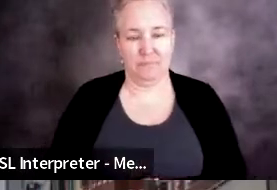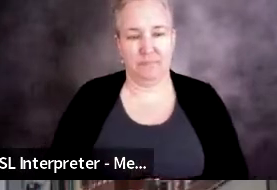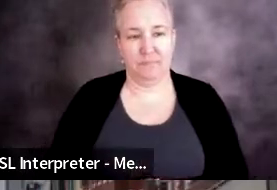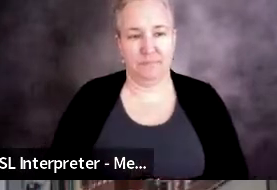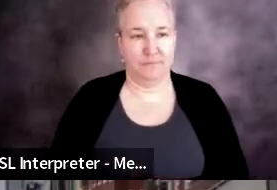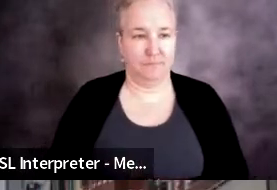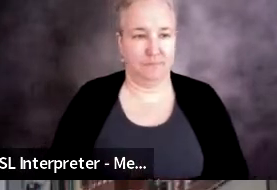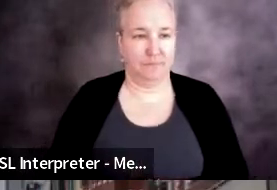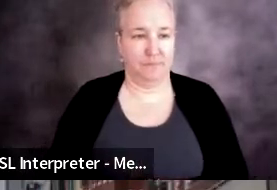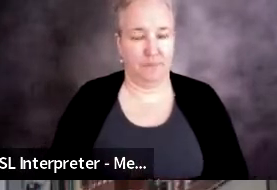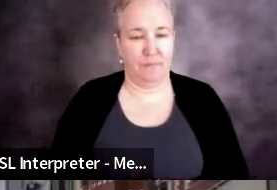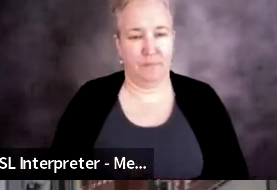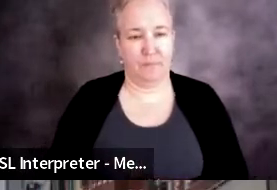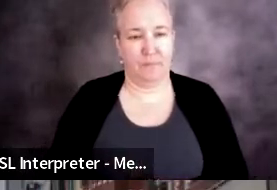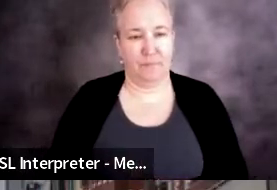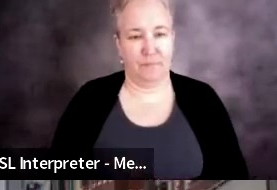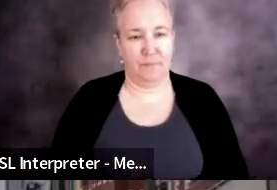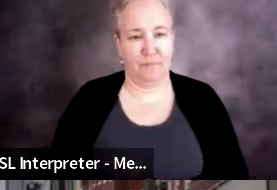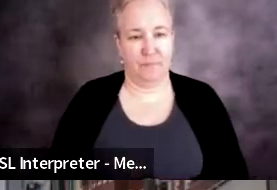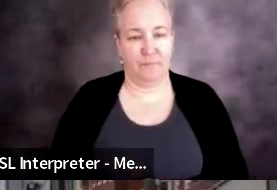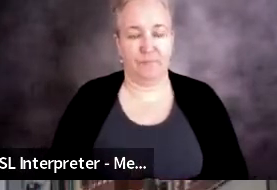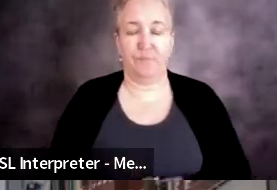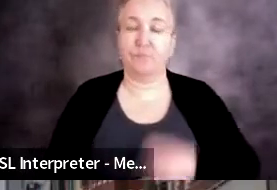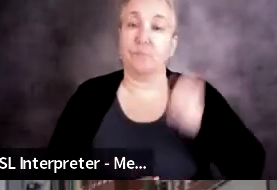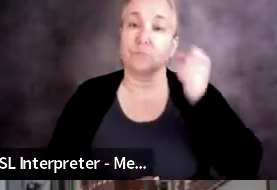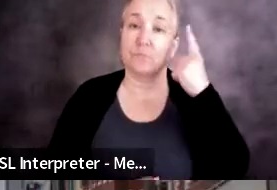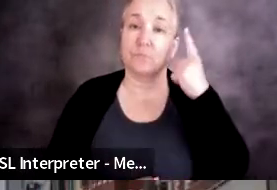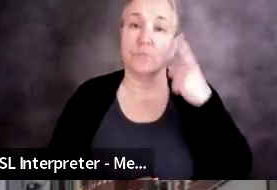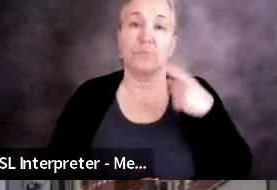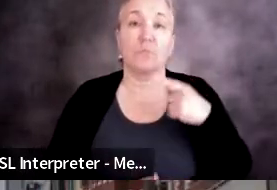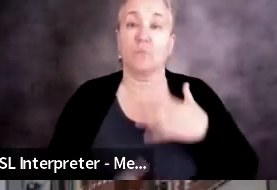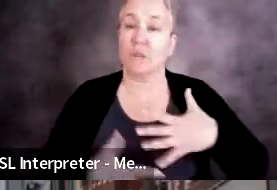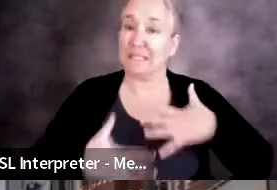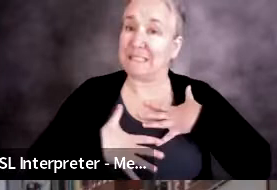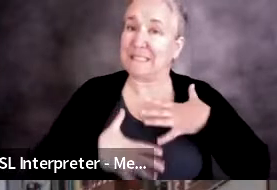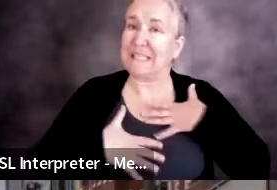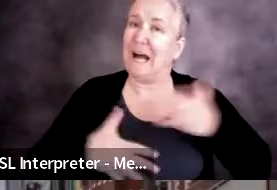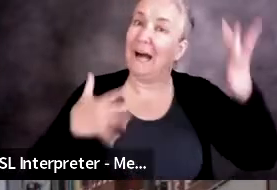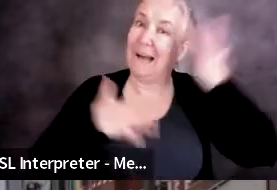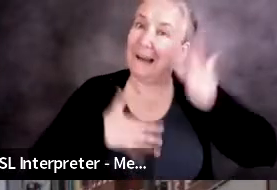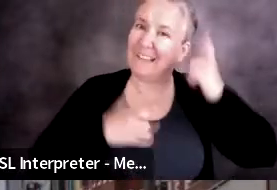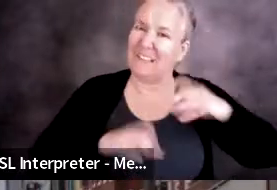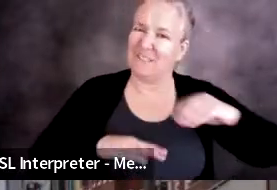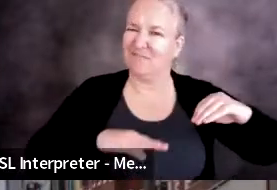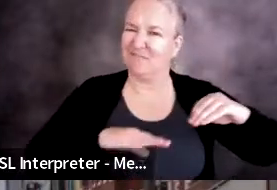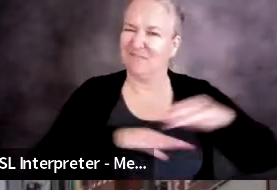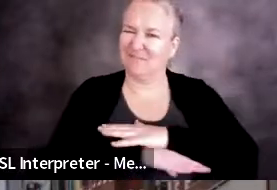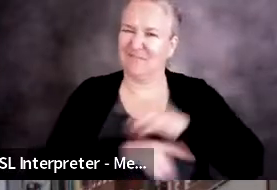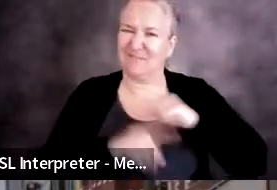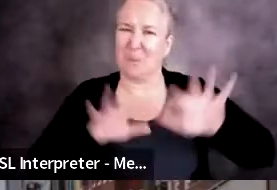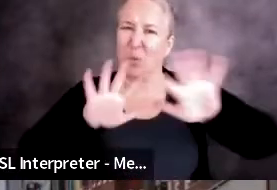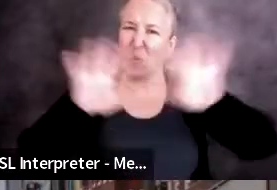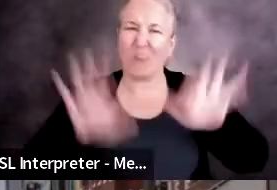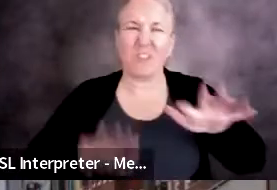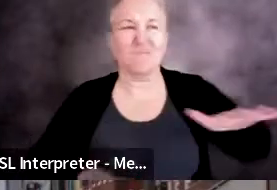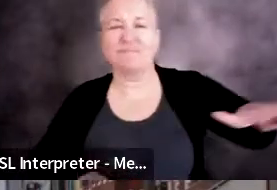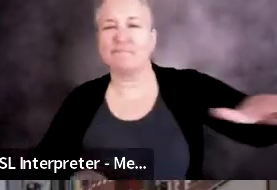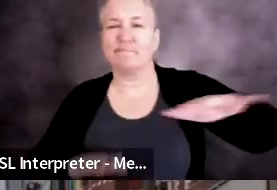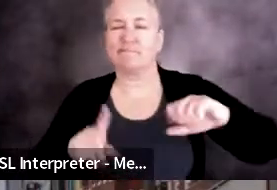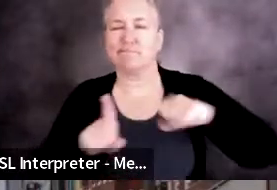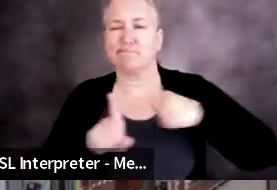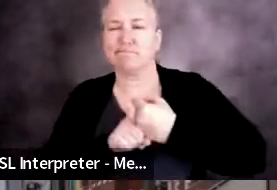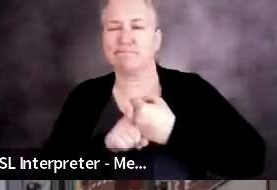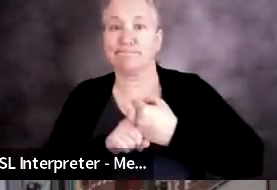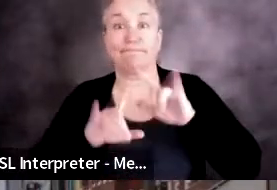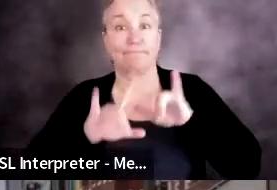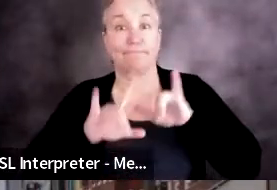While the weather can play a huge role in respiratory illnesses, there also are many